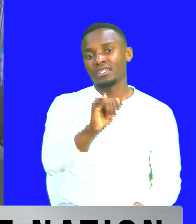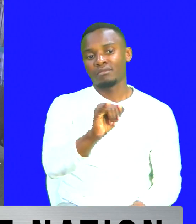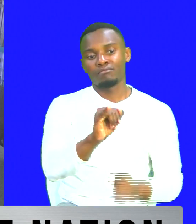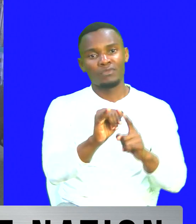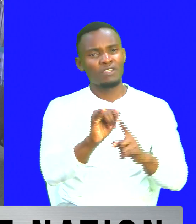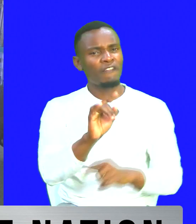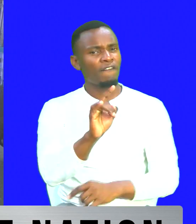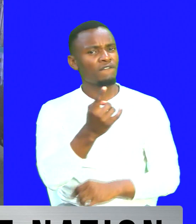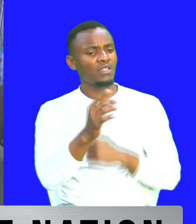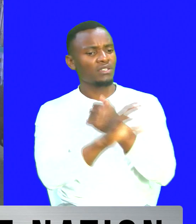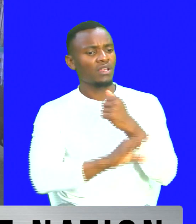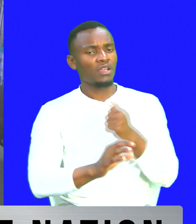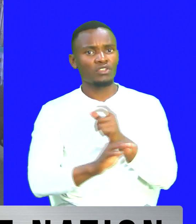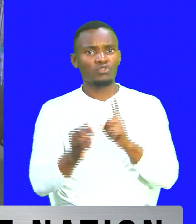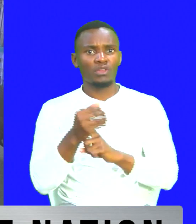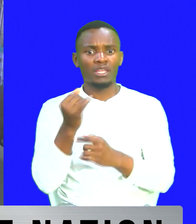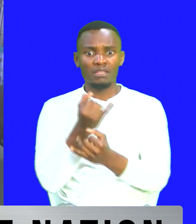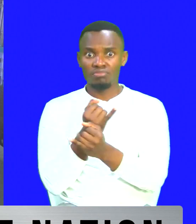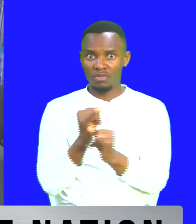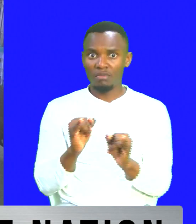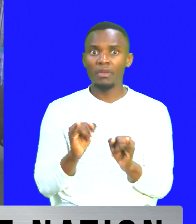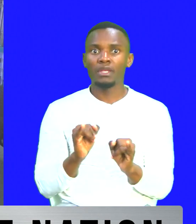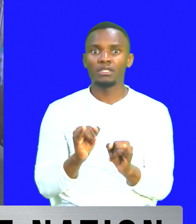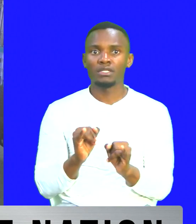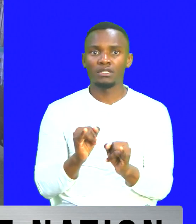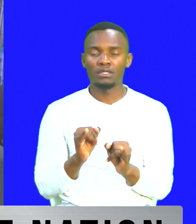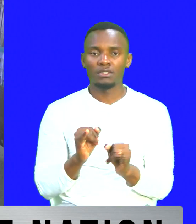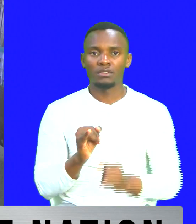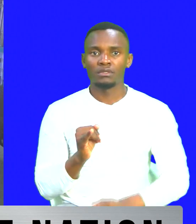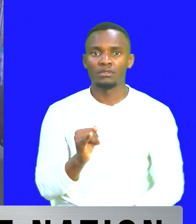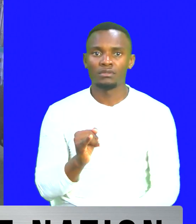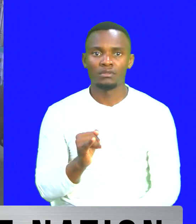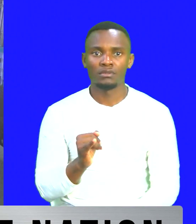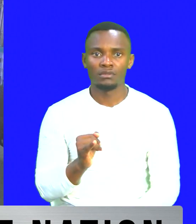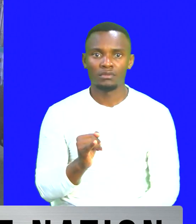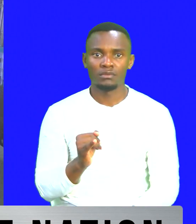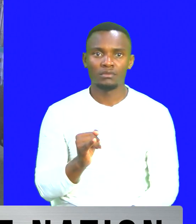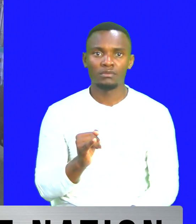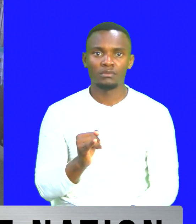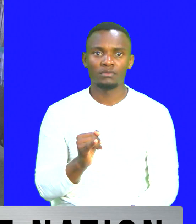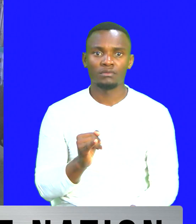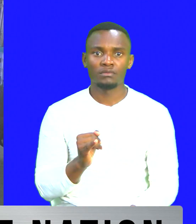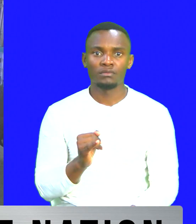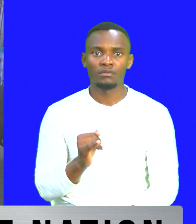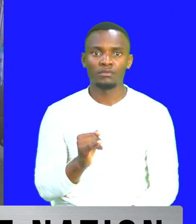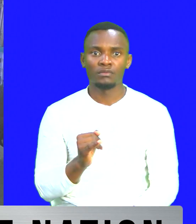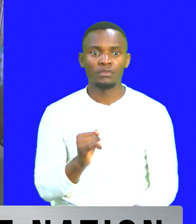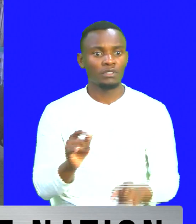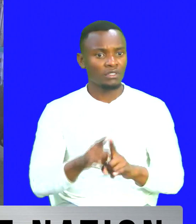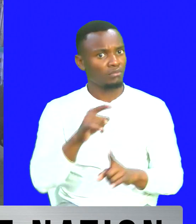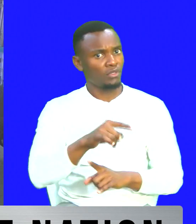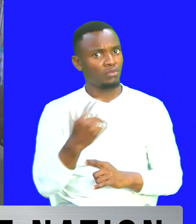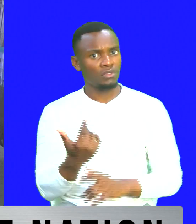first countries to gain independence in the world, if not the first, And they went